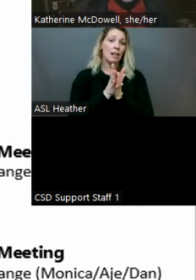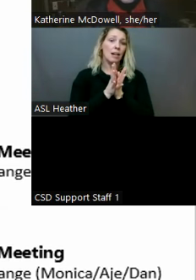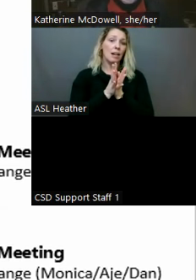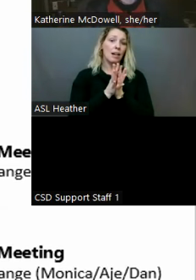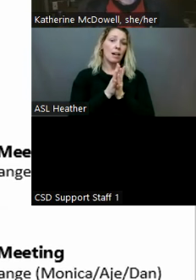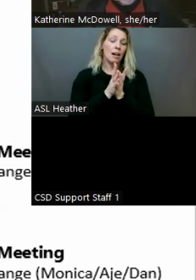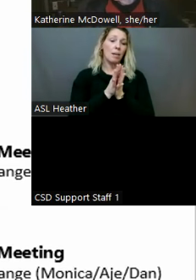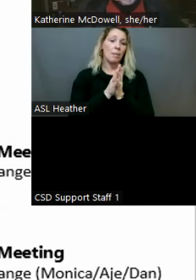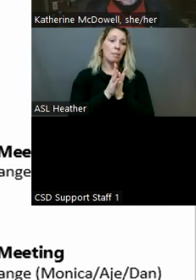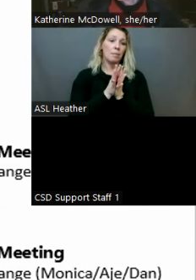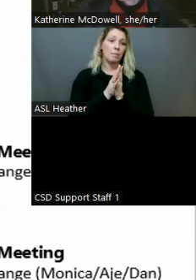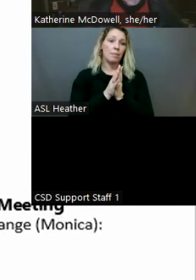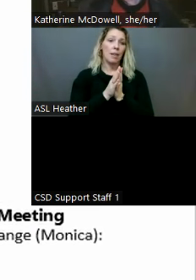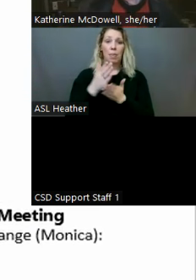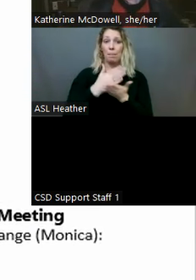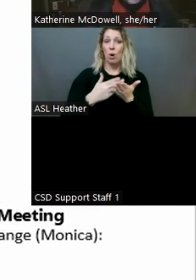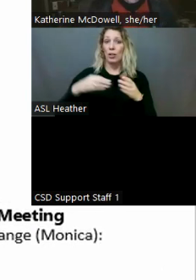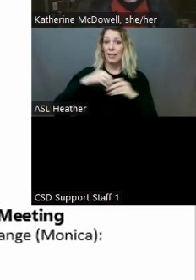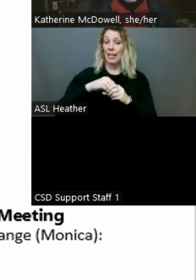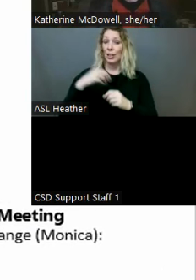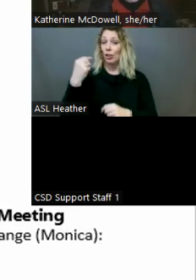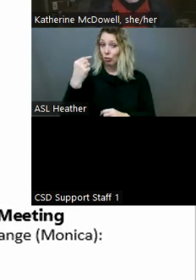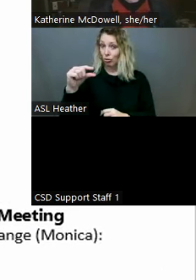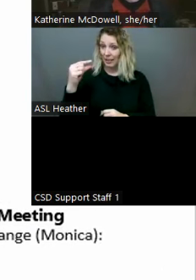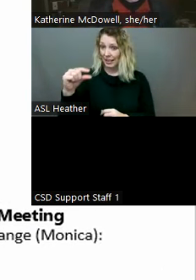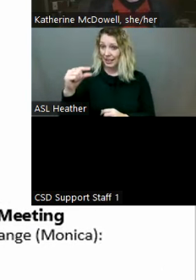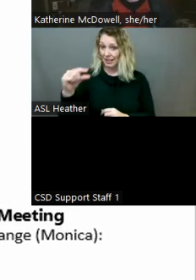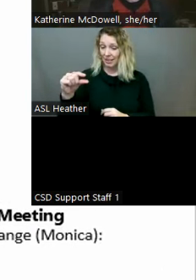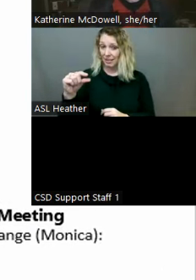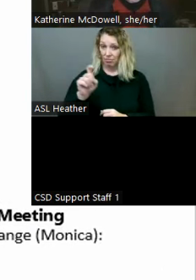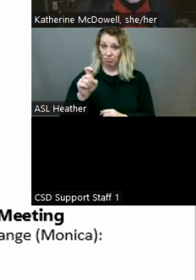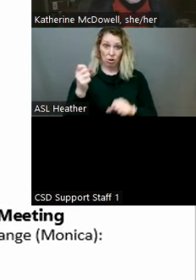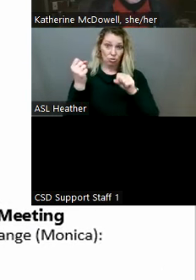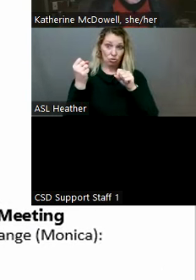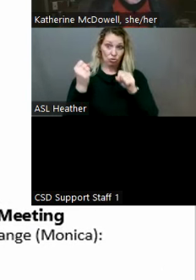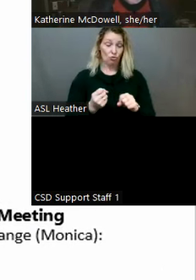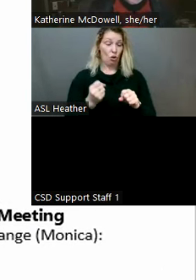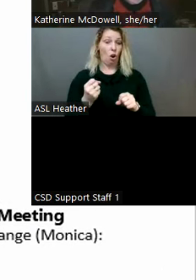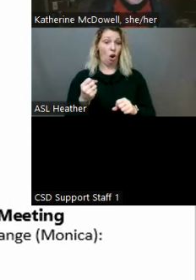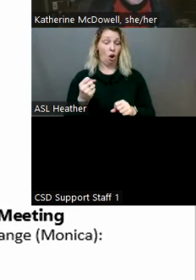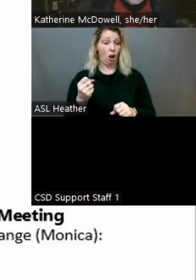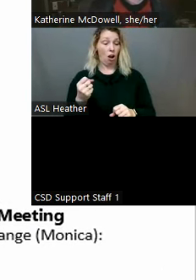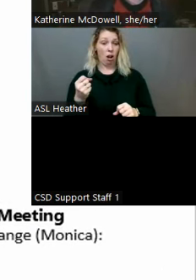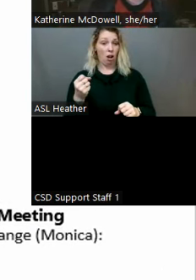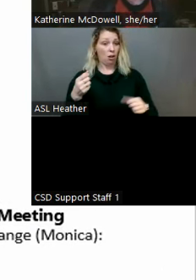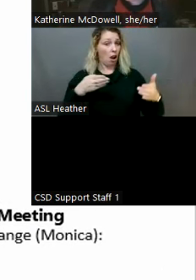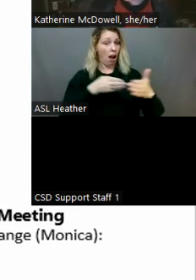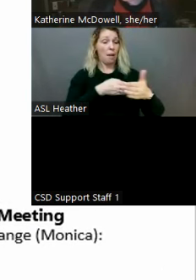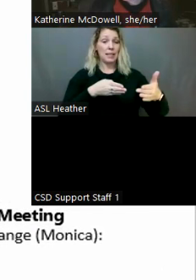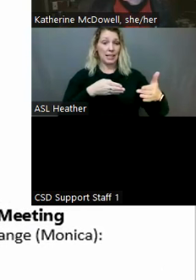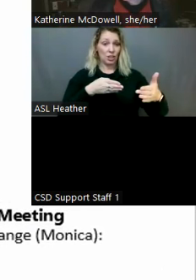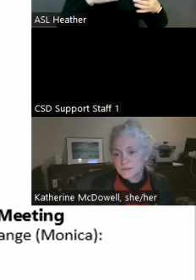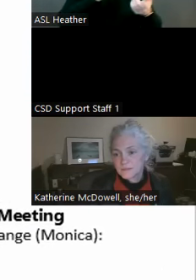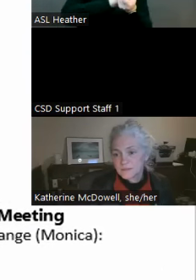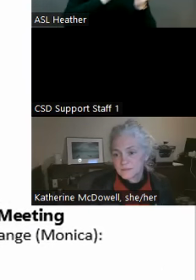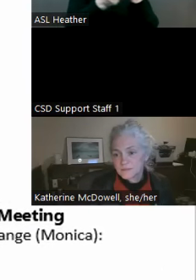with the sections in green, is there strong opposition to